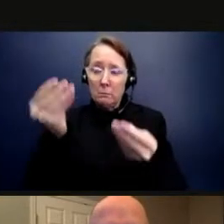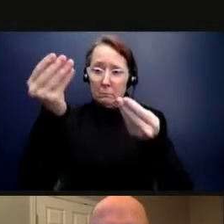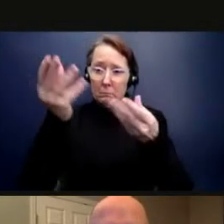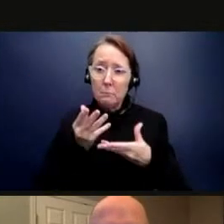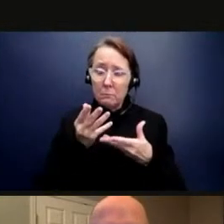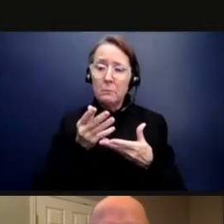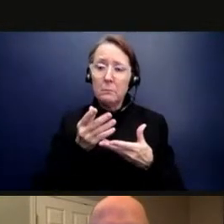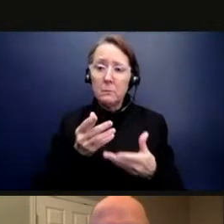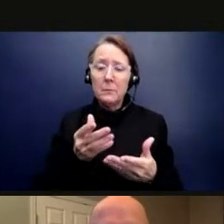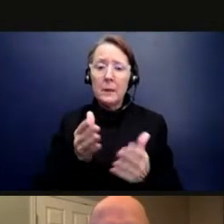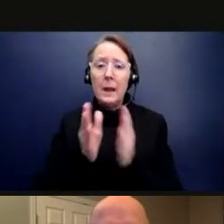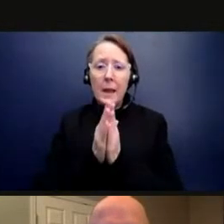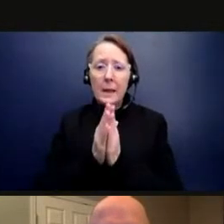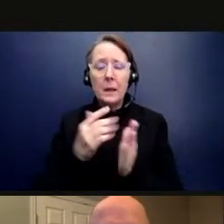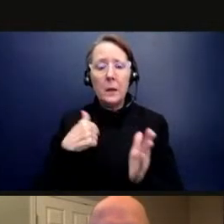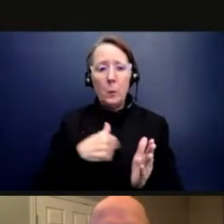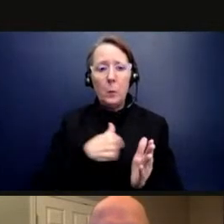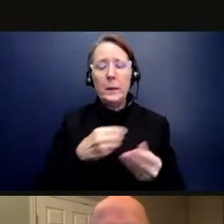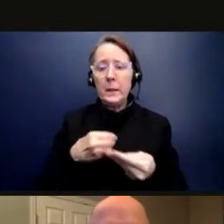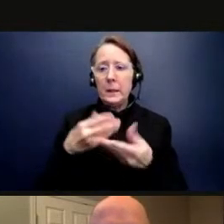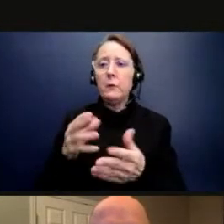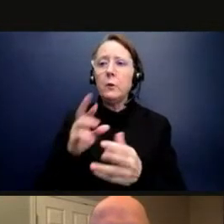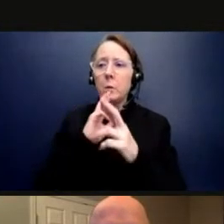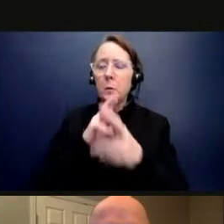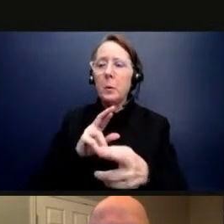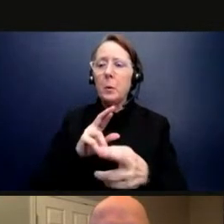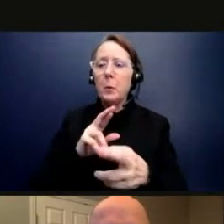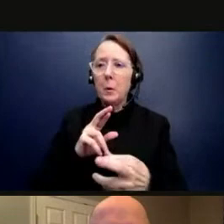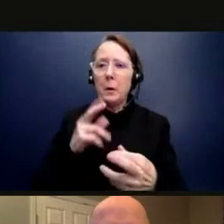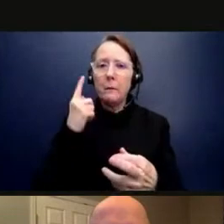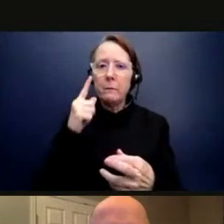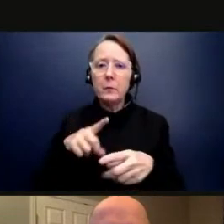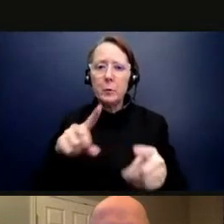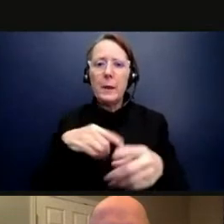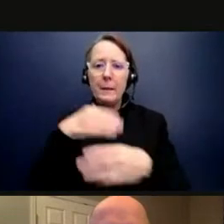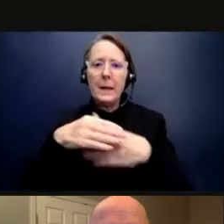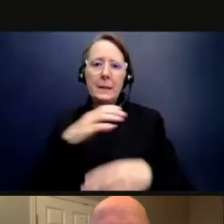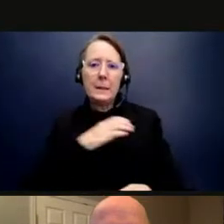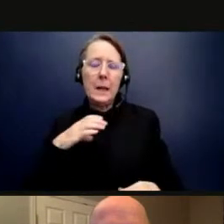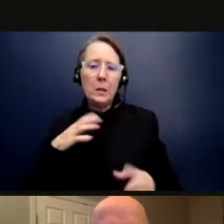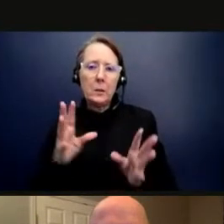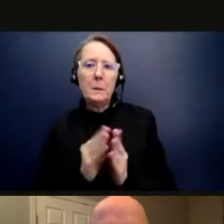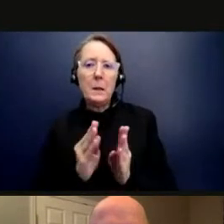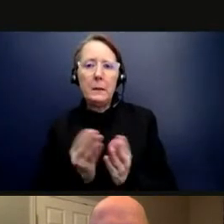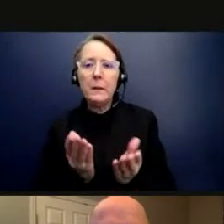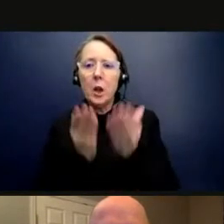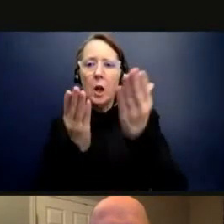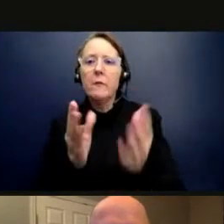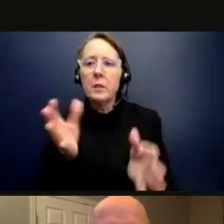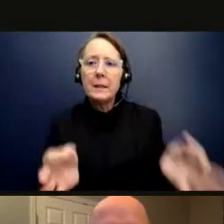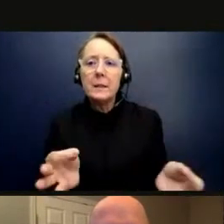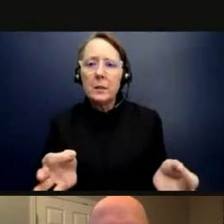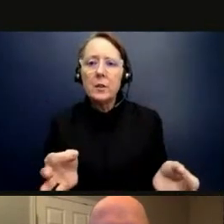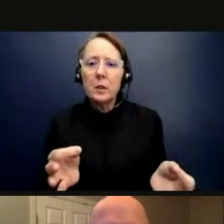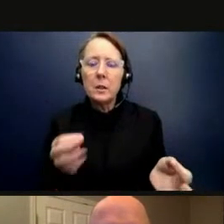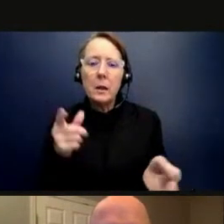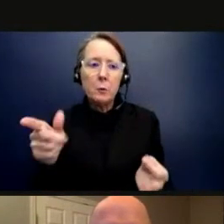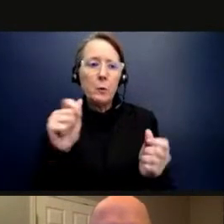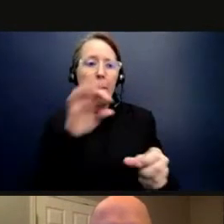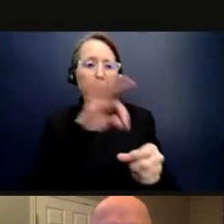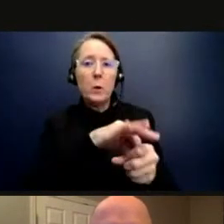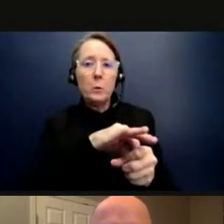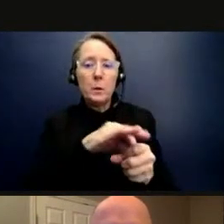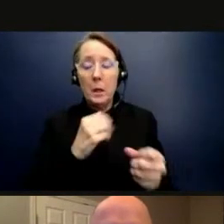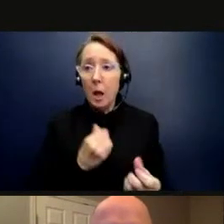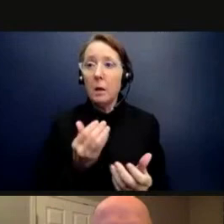you a report on your next council meeting, which offers you a decision package where you could make a vote and I could bring